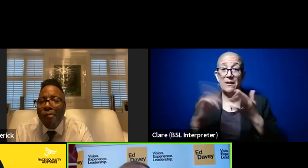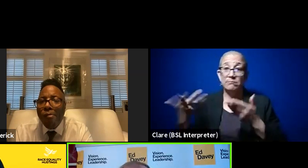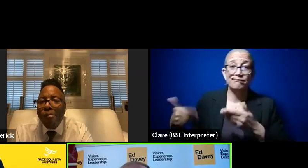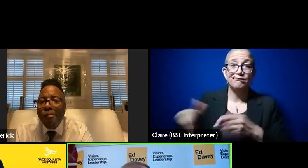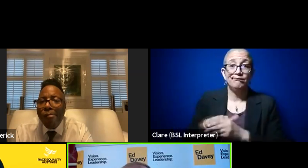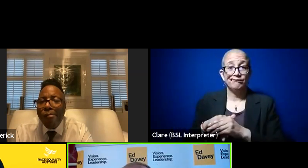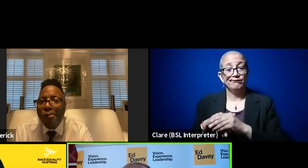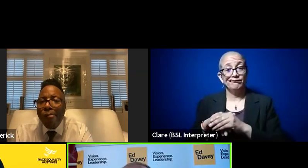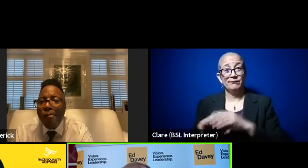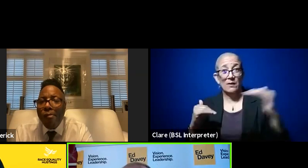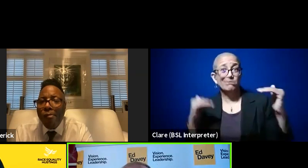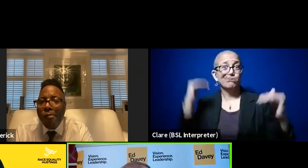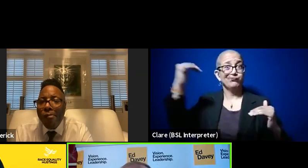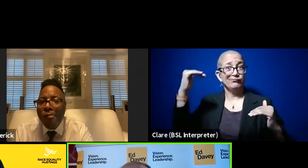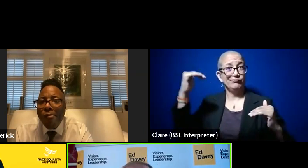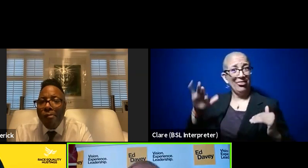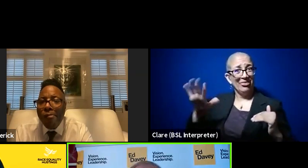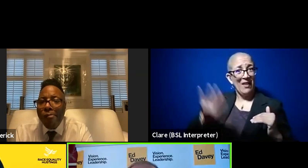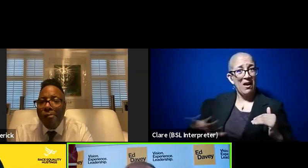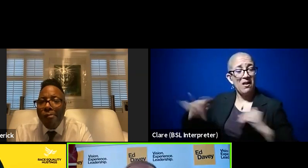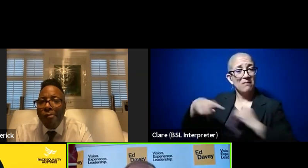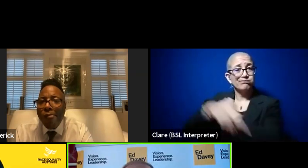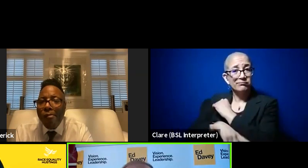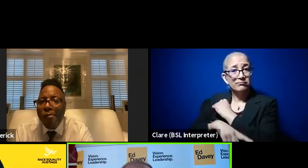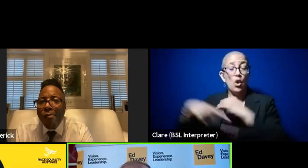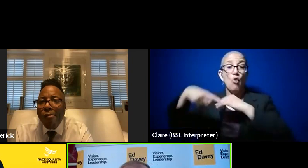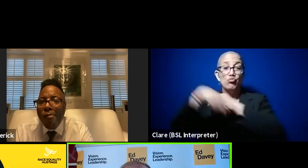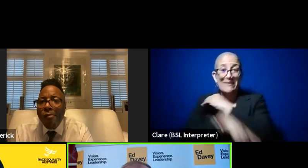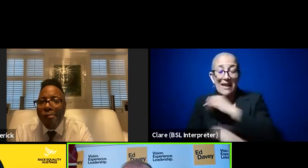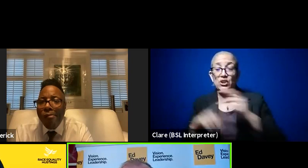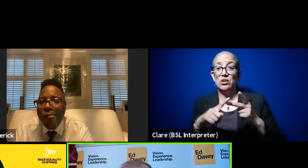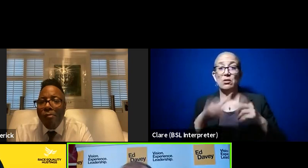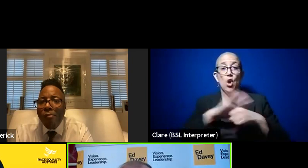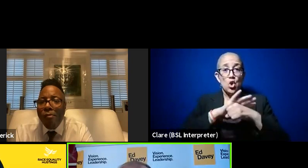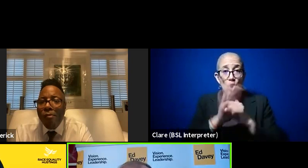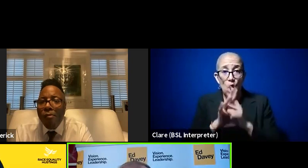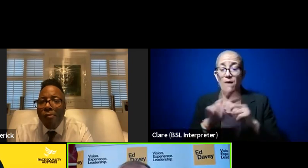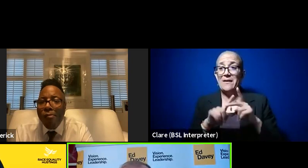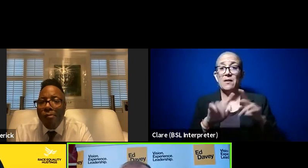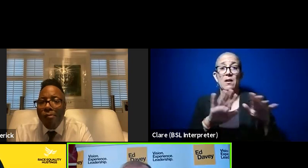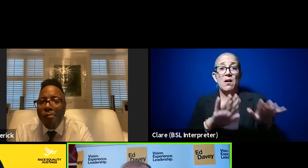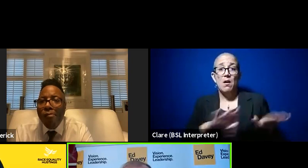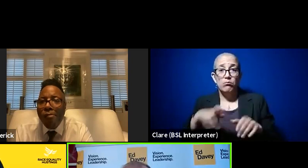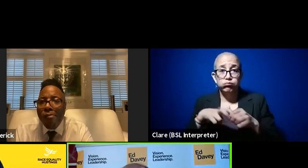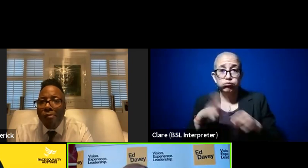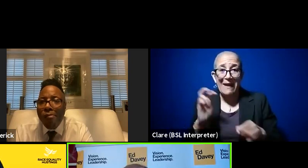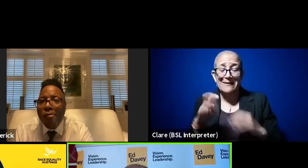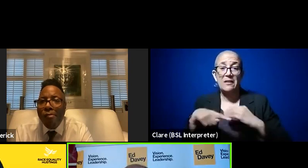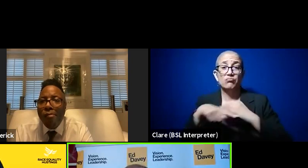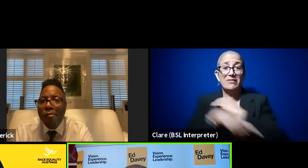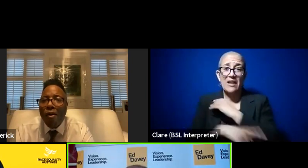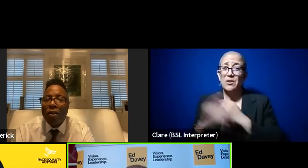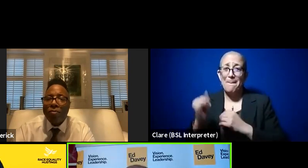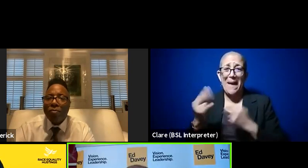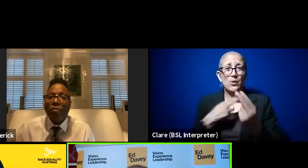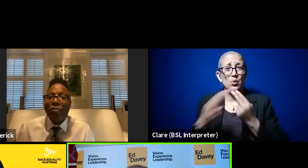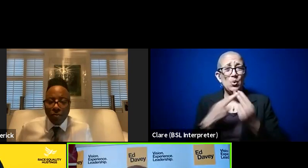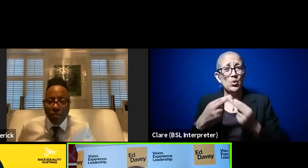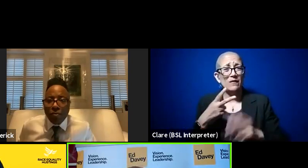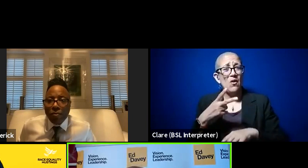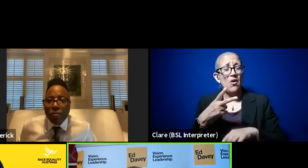represented. So recessions, COVID, Brexit recessions, they're bad news for Black, Asian, and ethnic minority